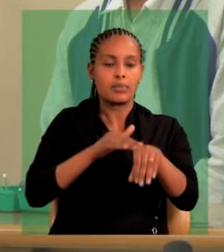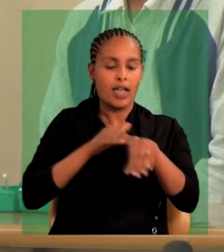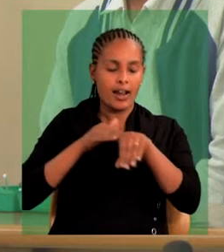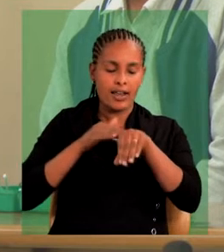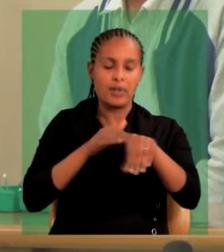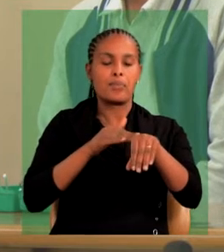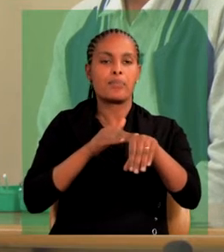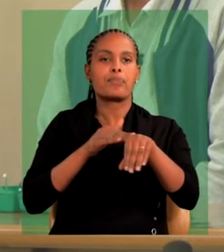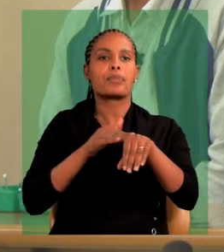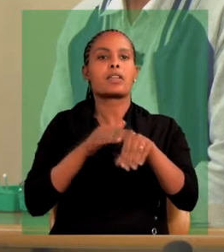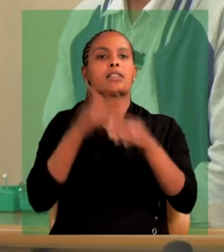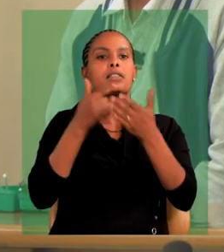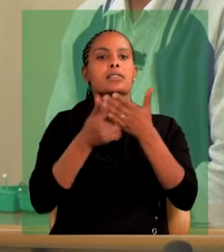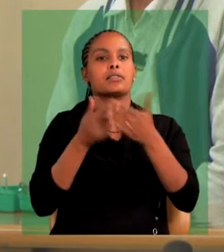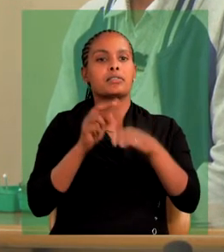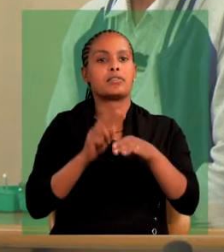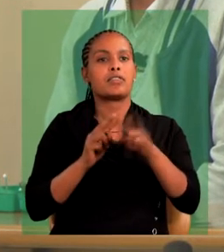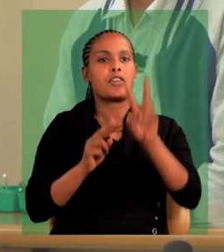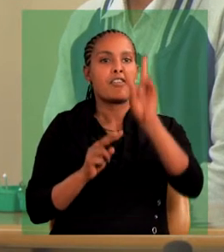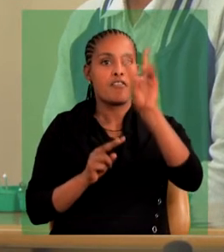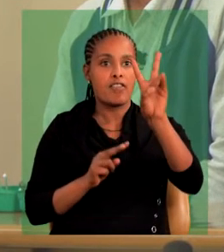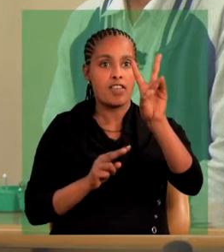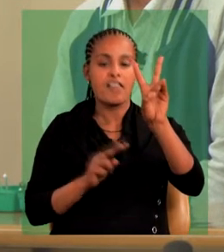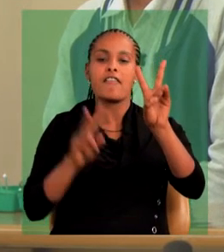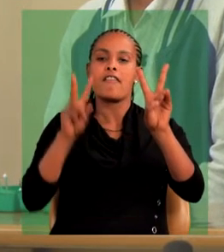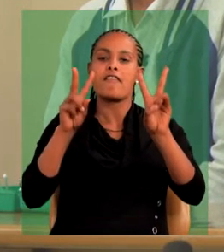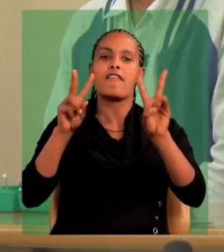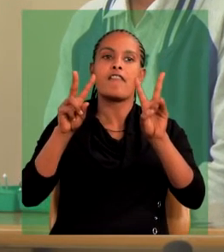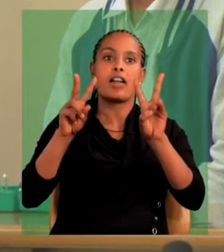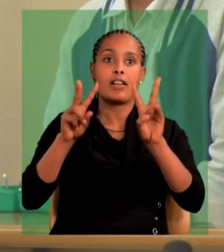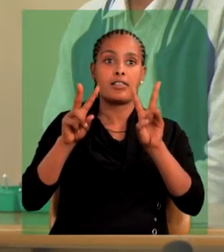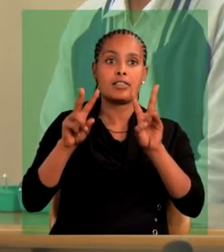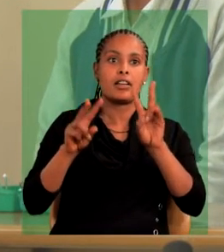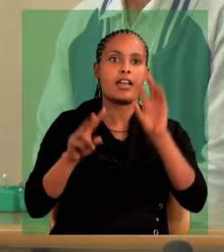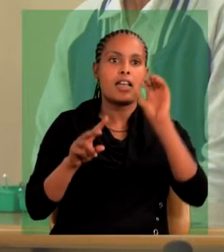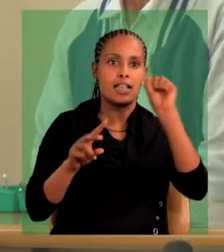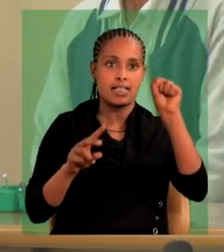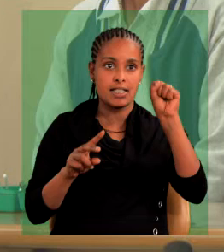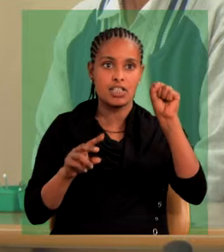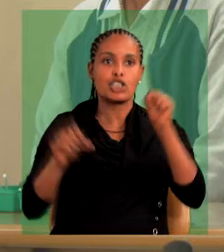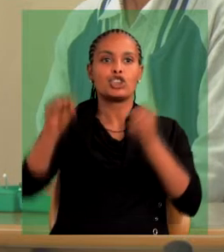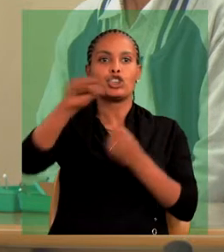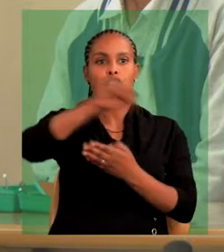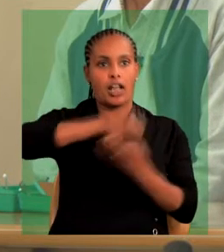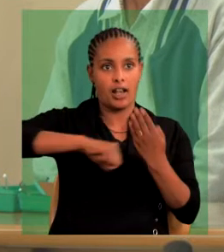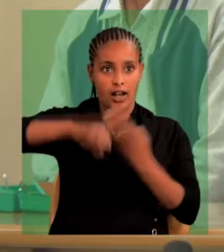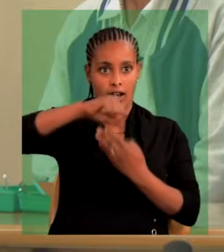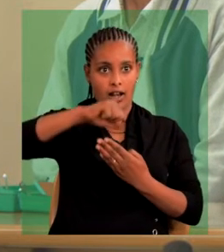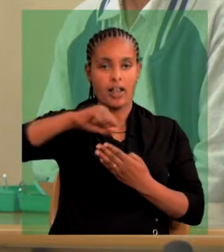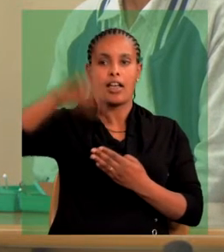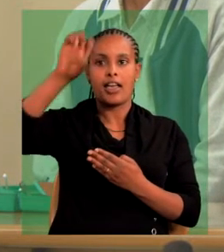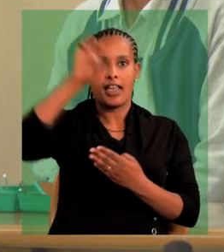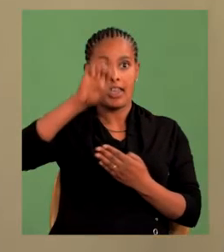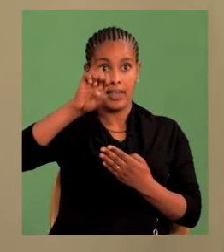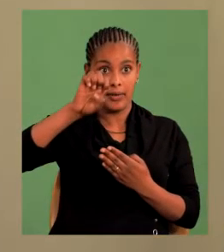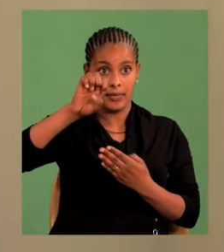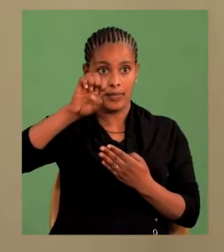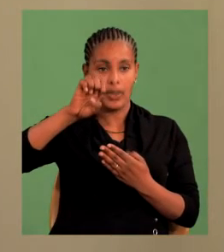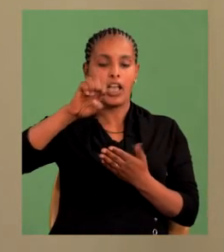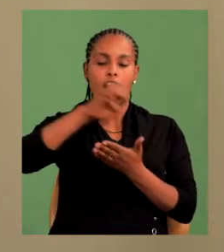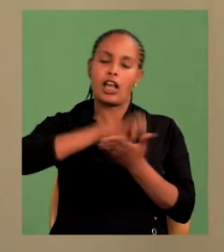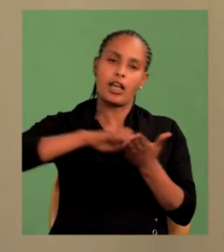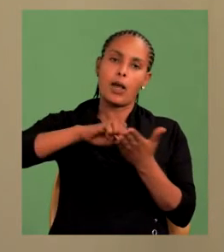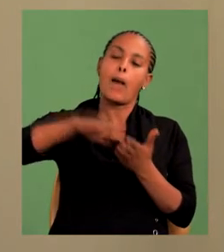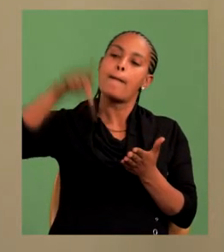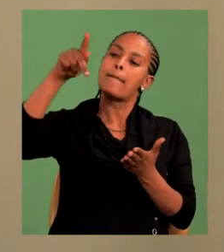pairs. V stands for valence, S stands for shell, E stands for